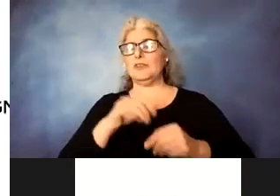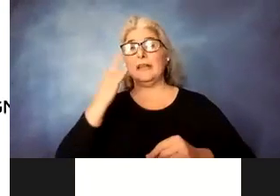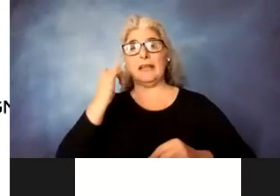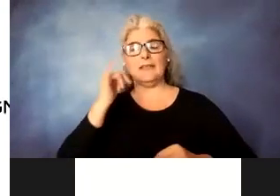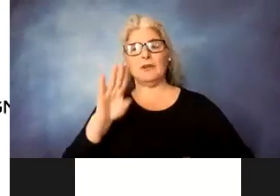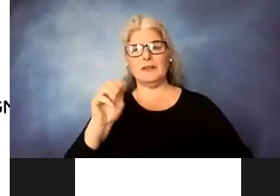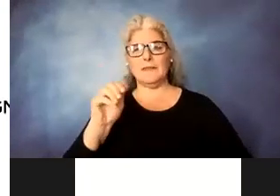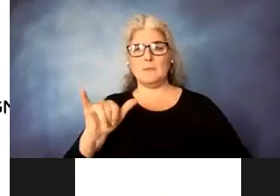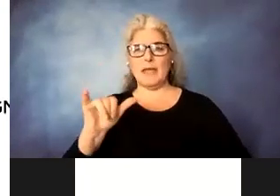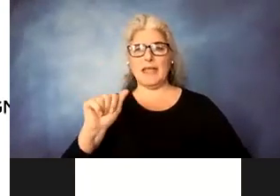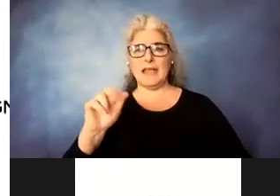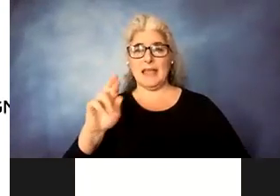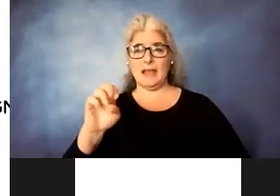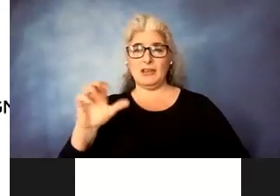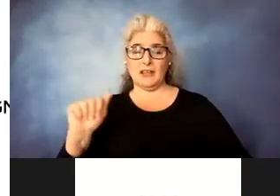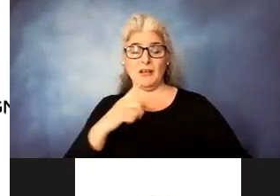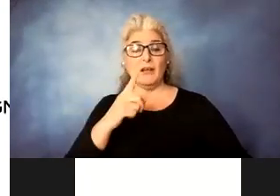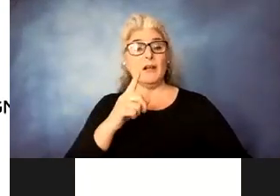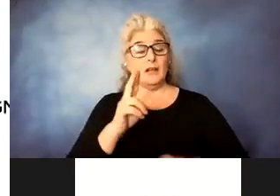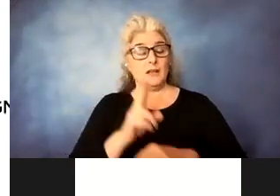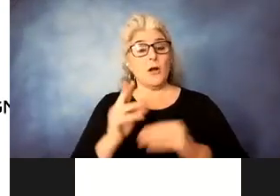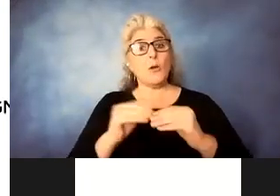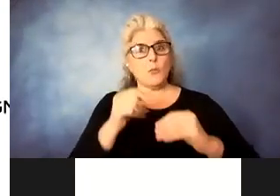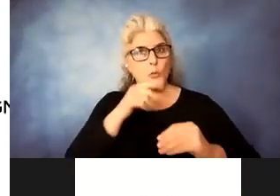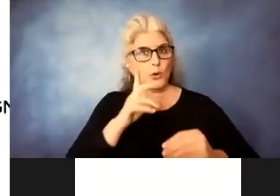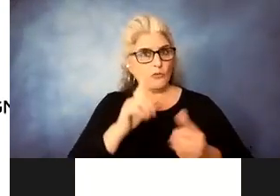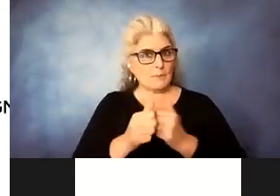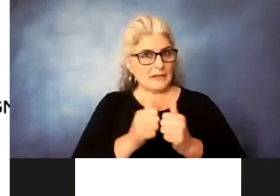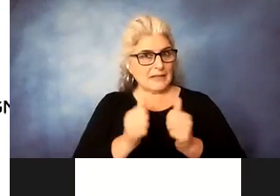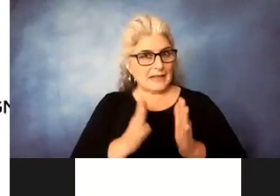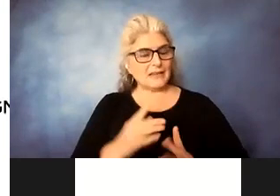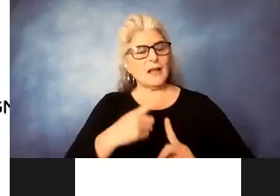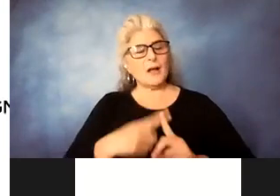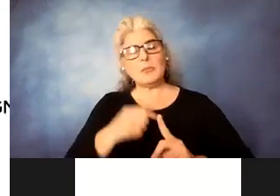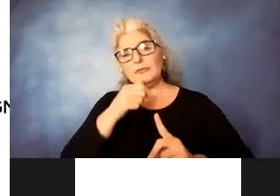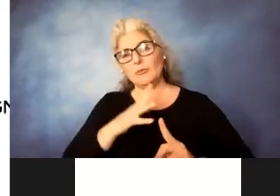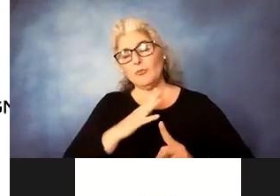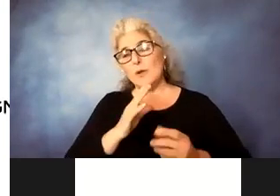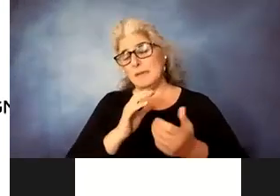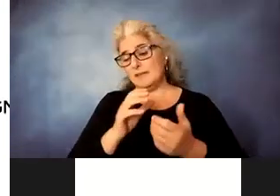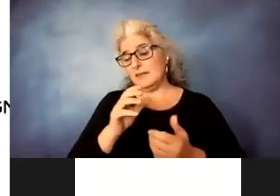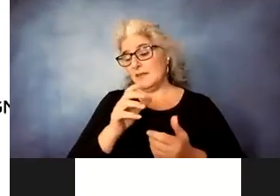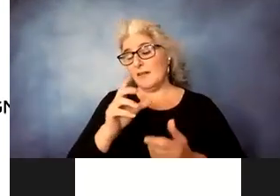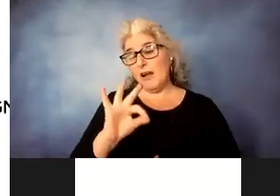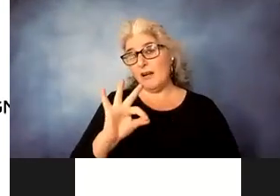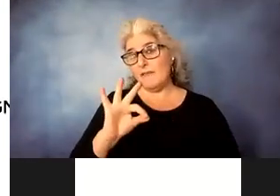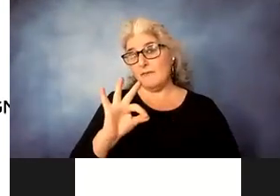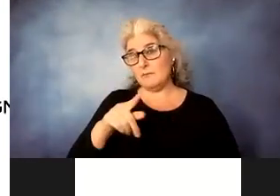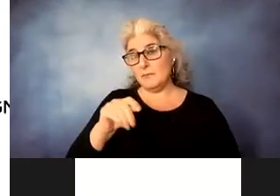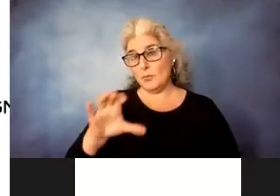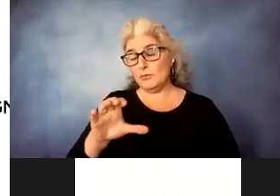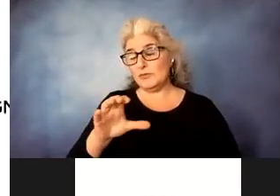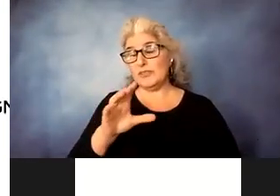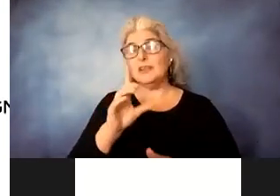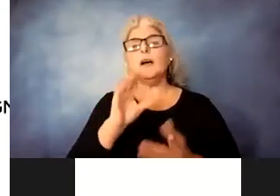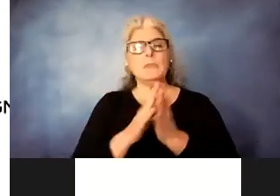have implemented ranked choice voting, more women candidates and women candidates of color get elected pretty much across the board. So that's something that we